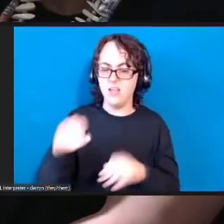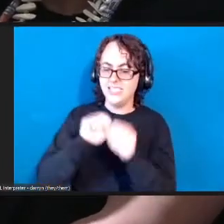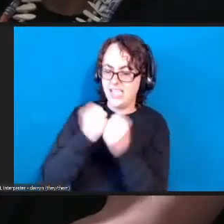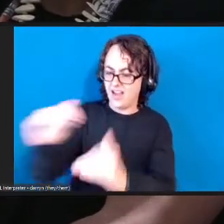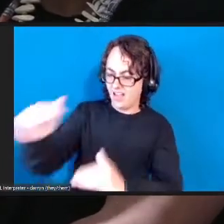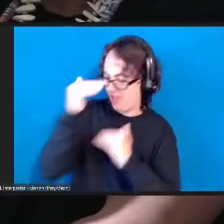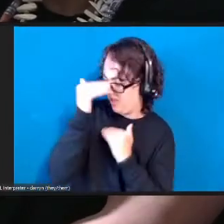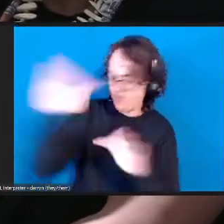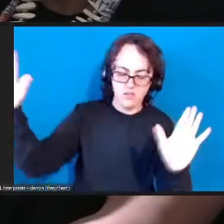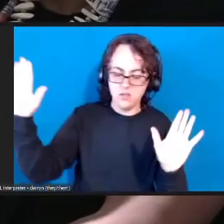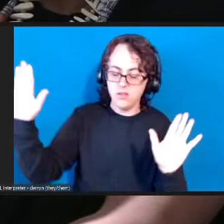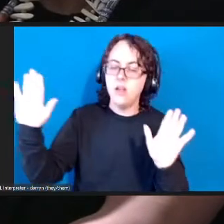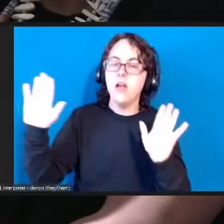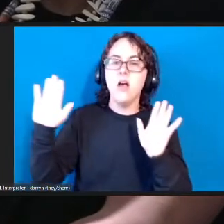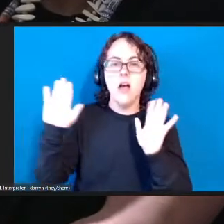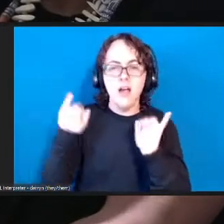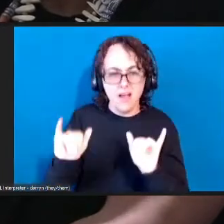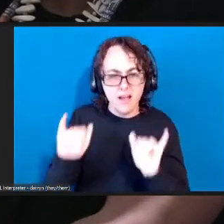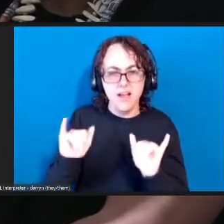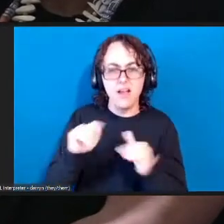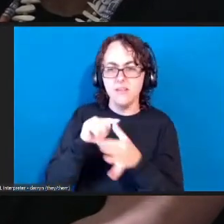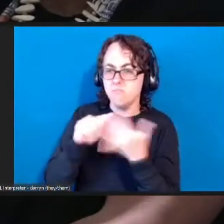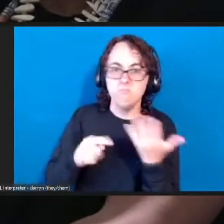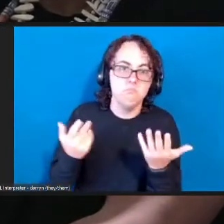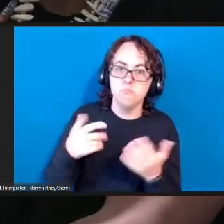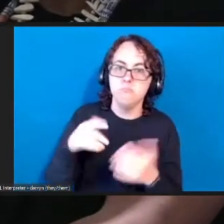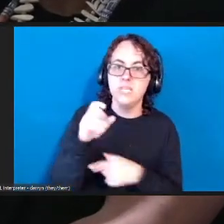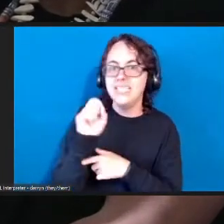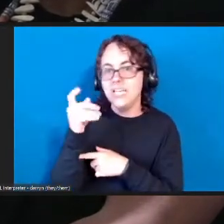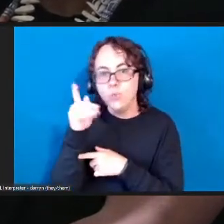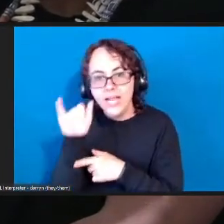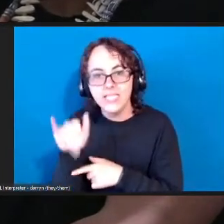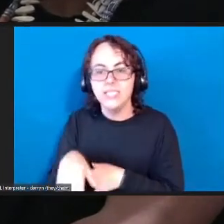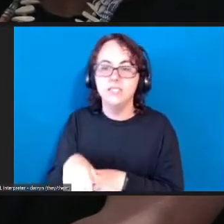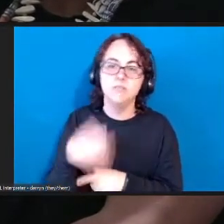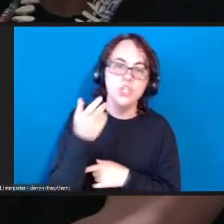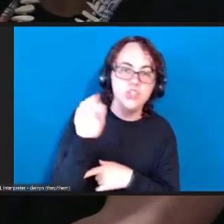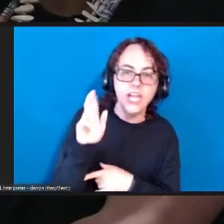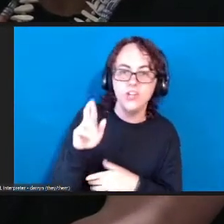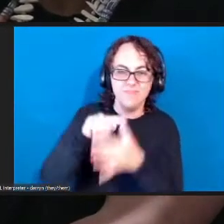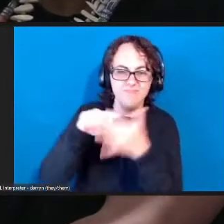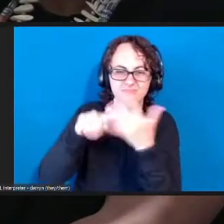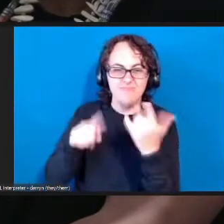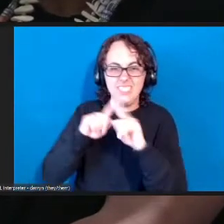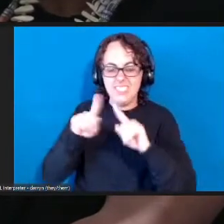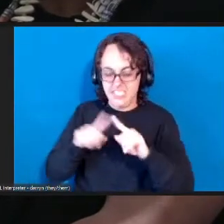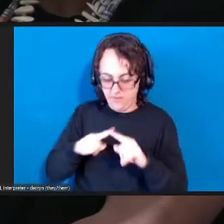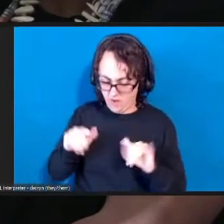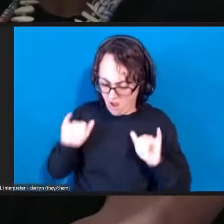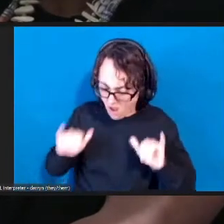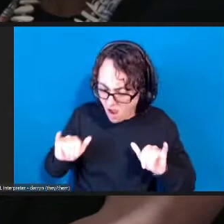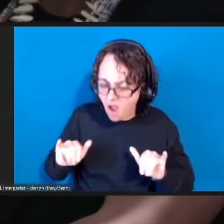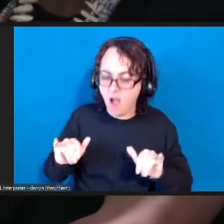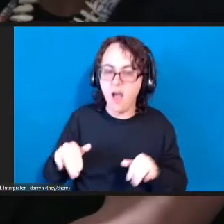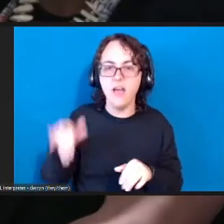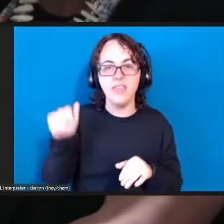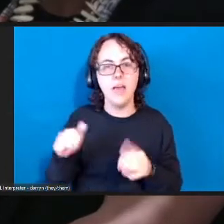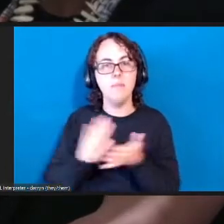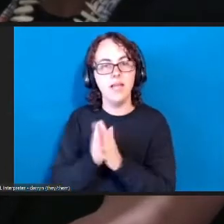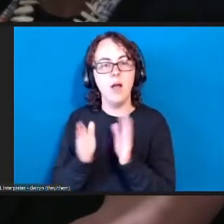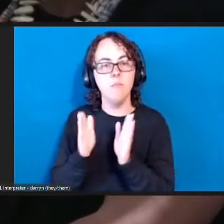gender, their sexuality, or any sense of their being, and that then influencing the impact of those around them and the community